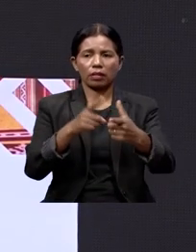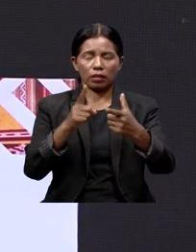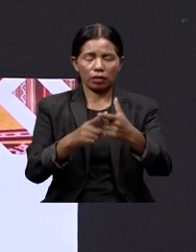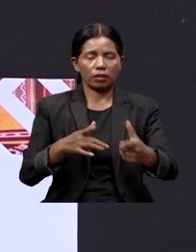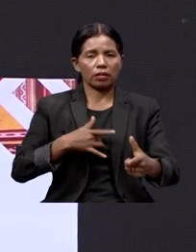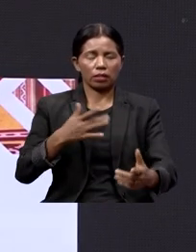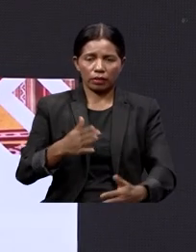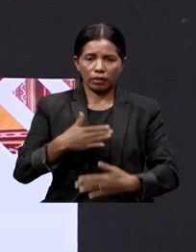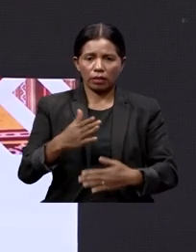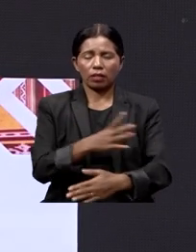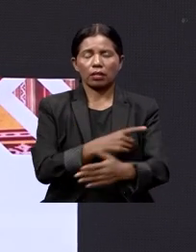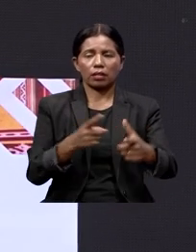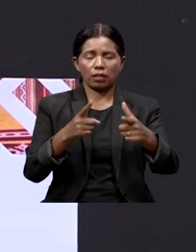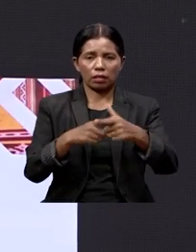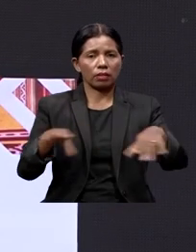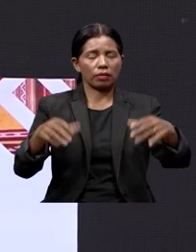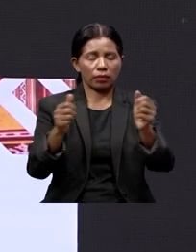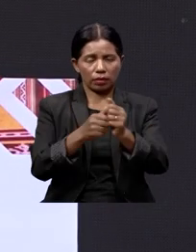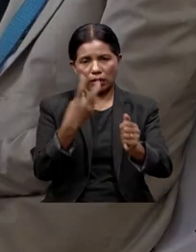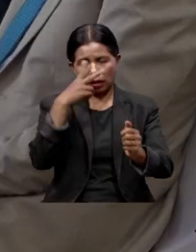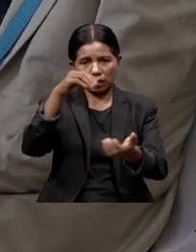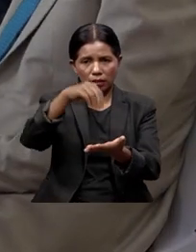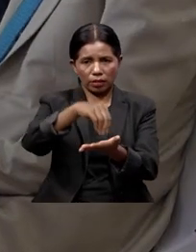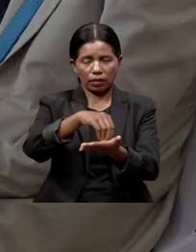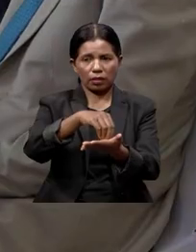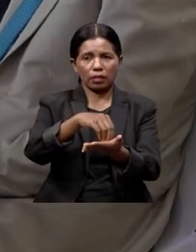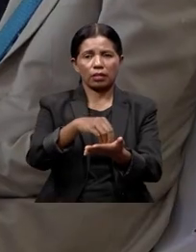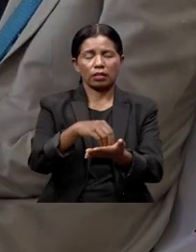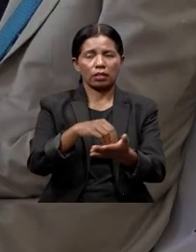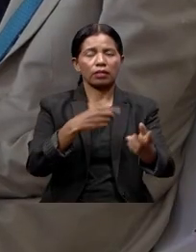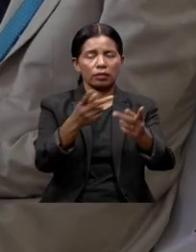prestige marine resorts, stunning beaches,